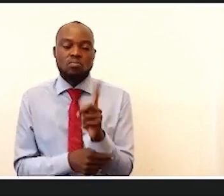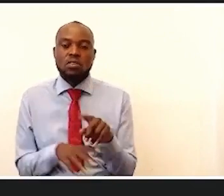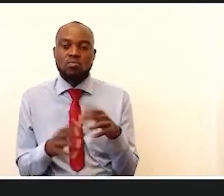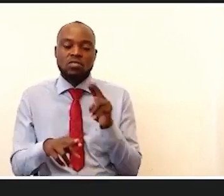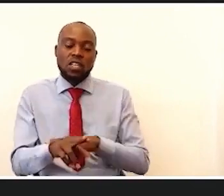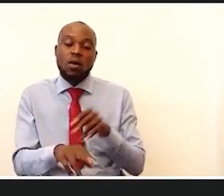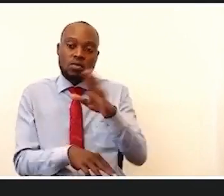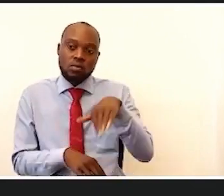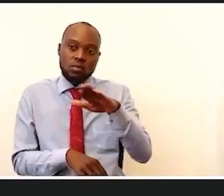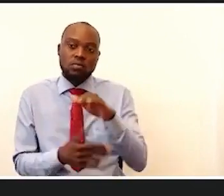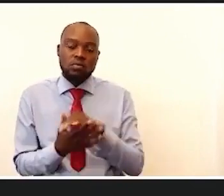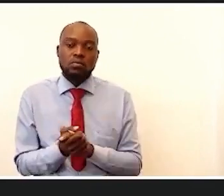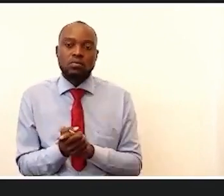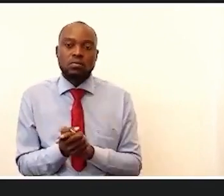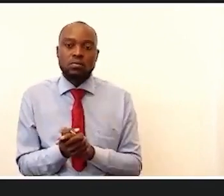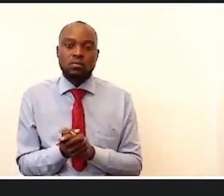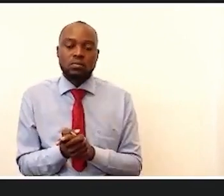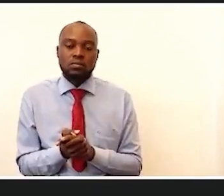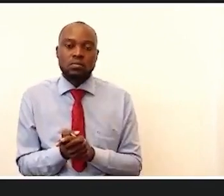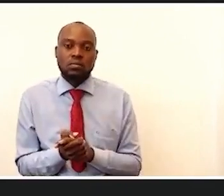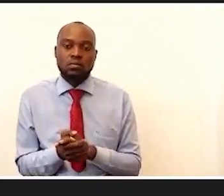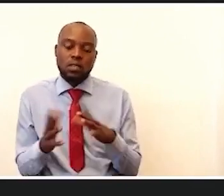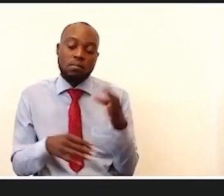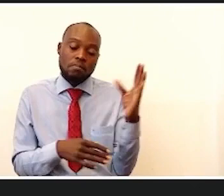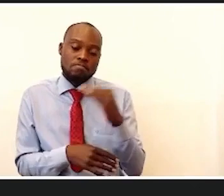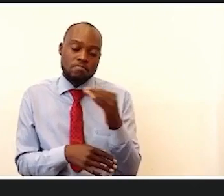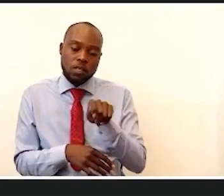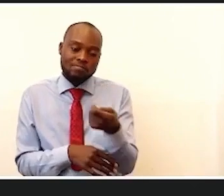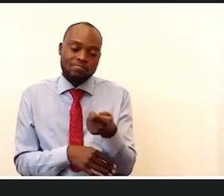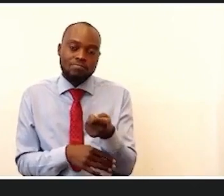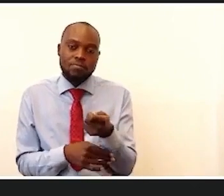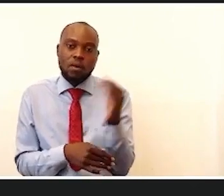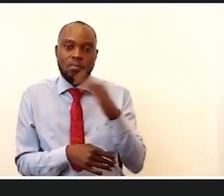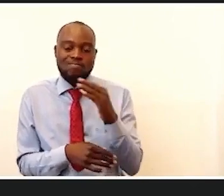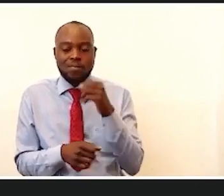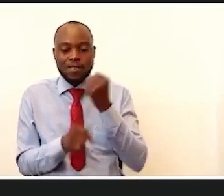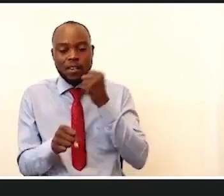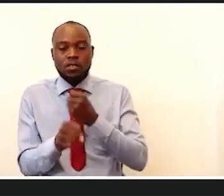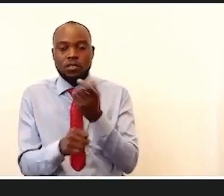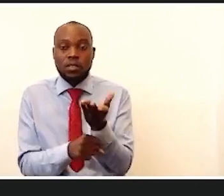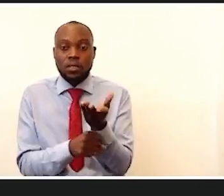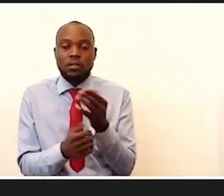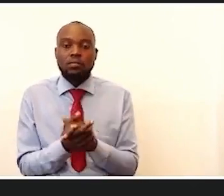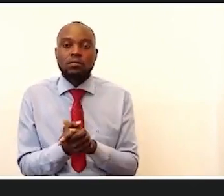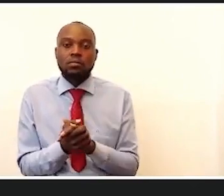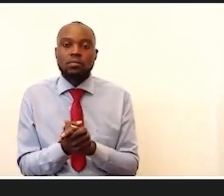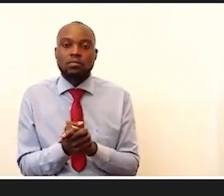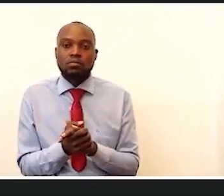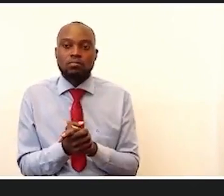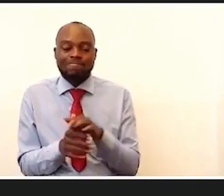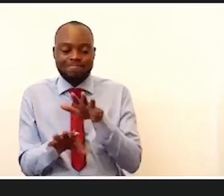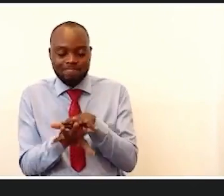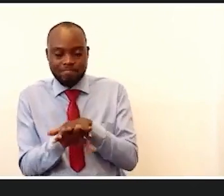time, as was mentioned in the keynote, you come up with the Lagos Plan of Action, you immediately get